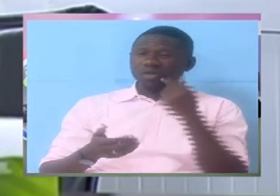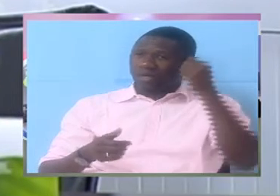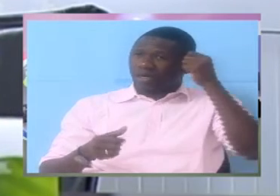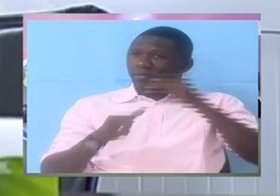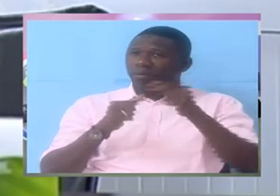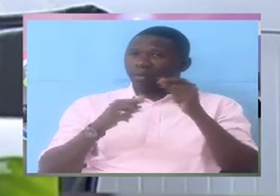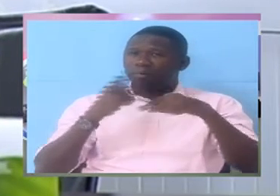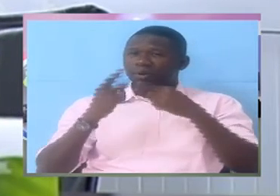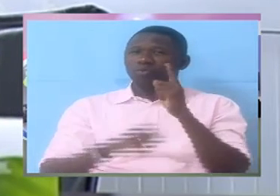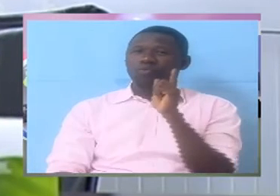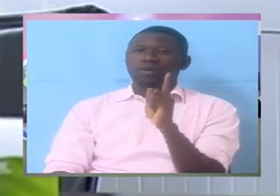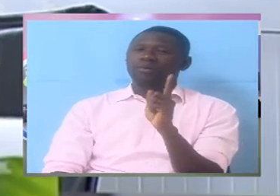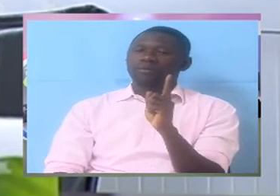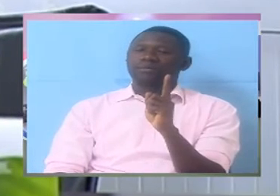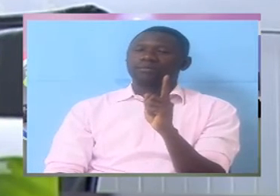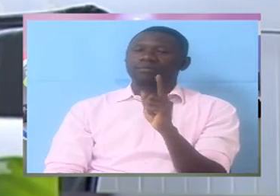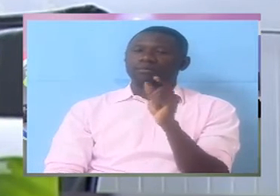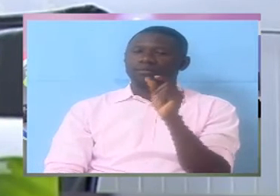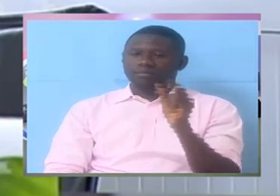one.